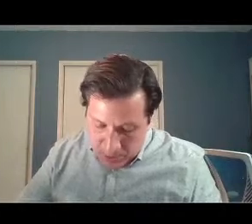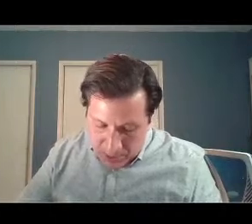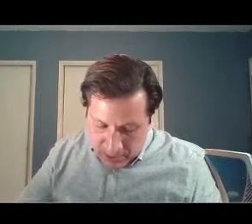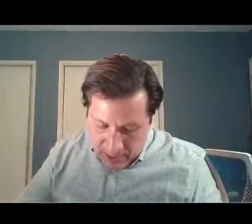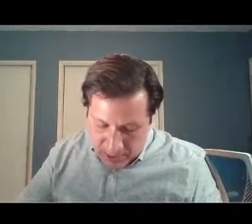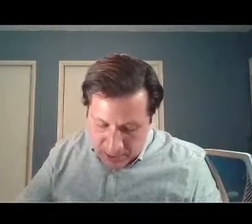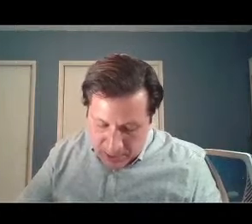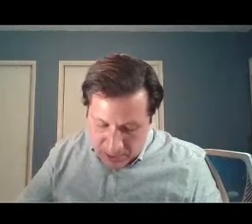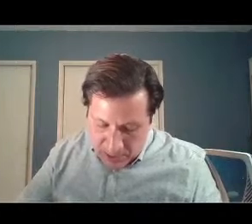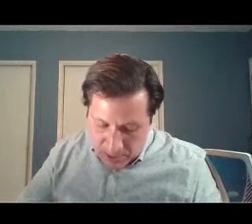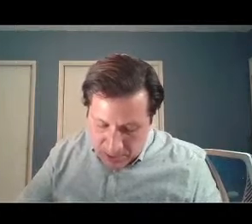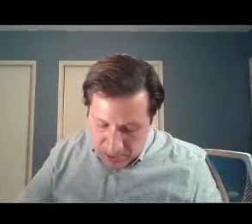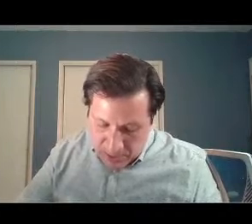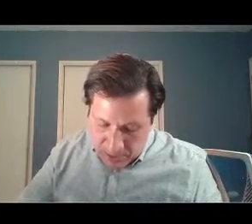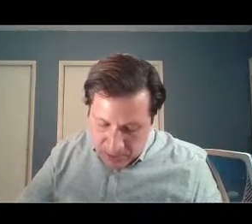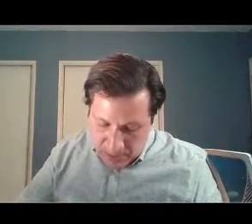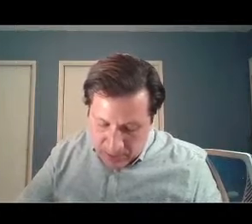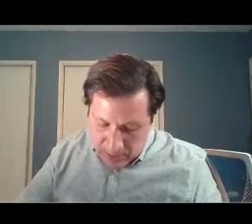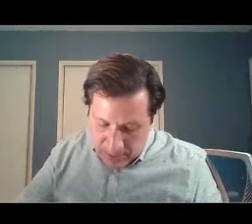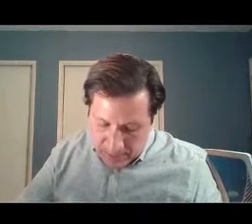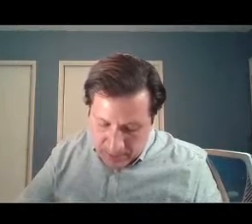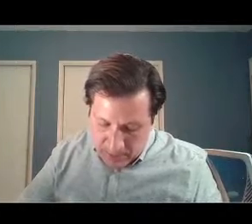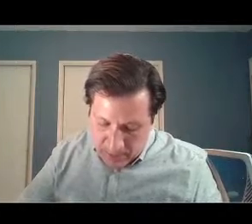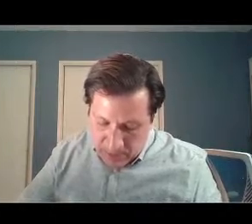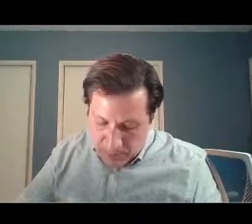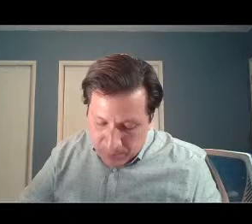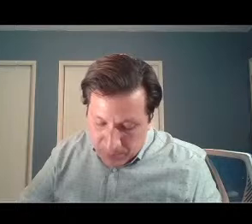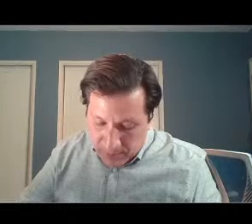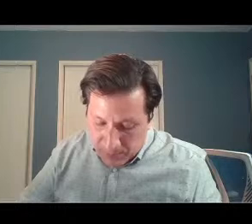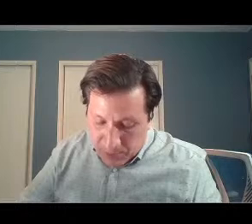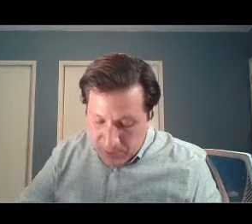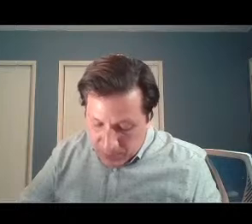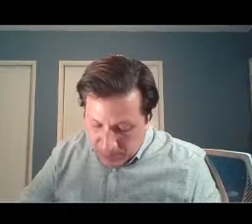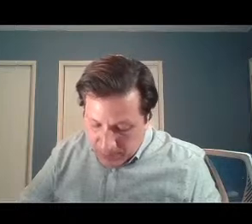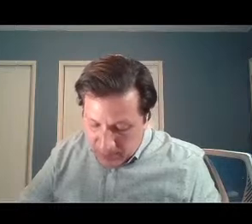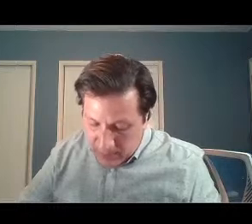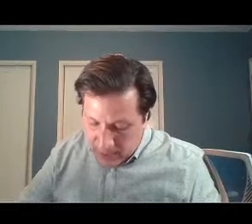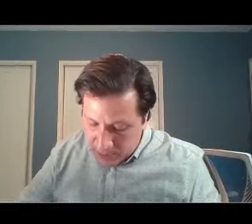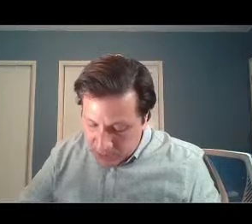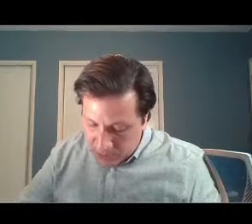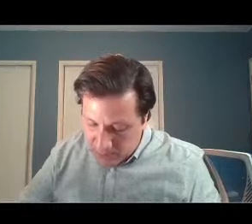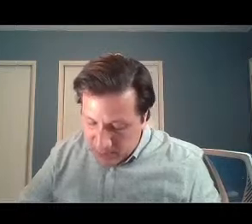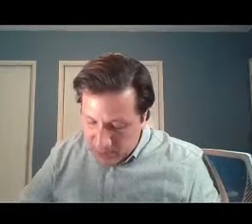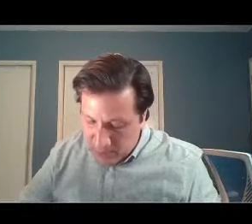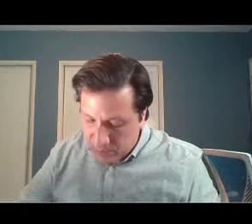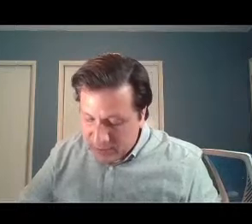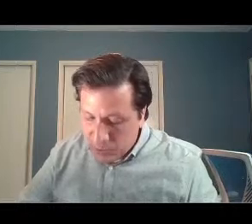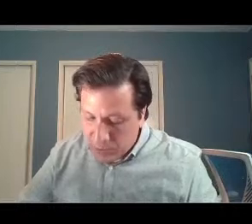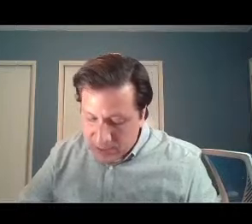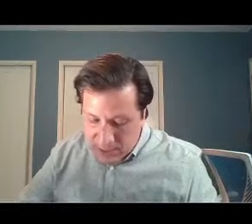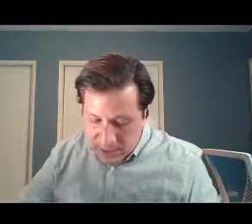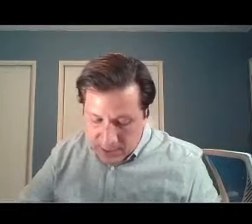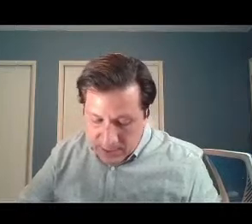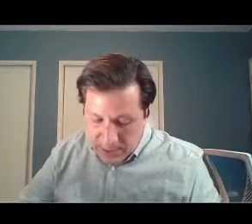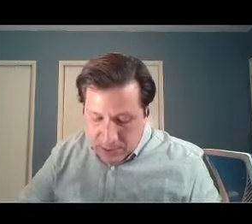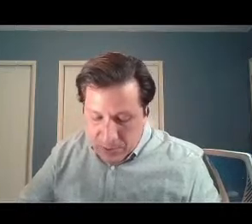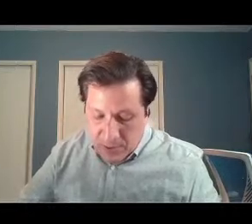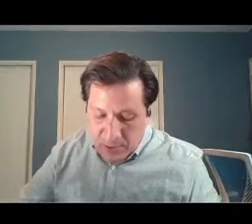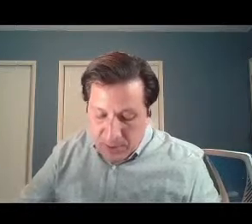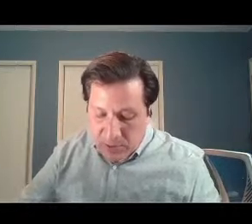uh the board took action to issue notice to uh to to the principal uh high school that shall be released and